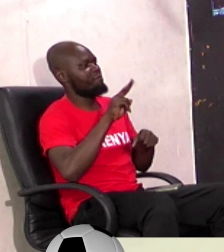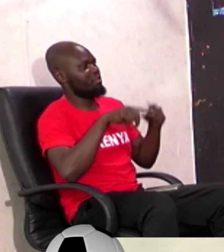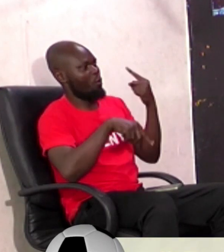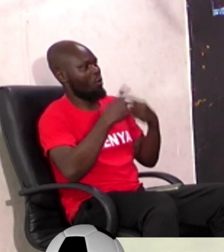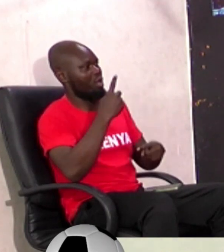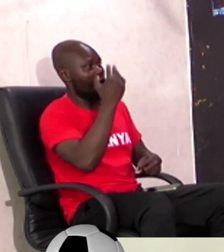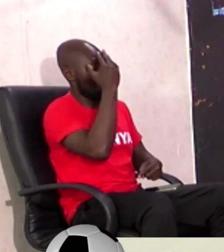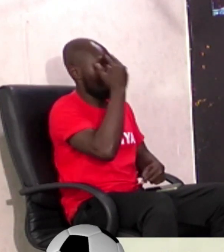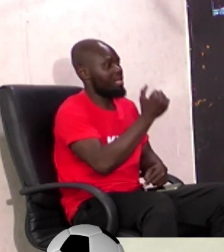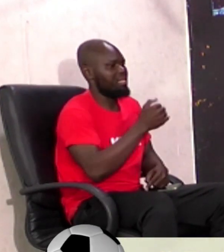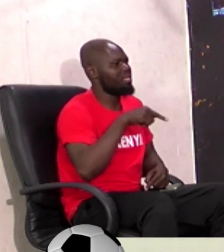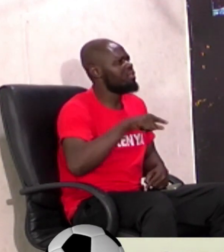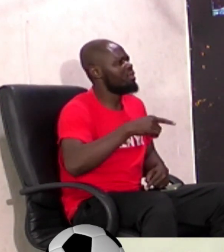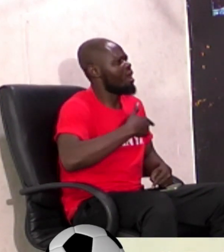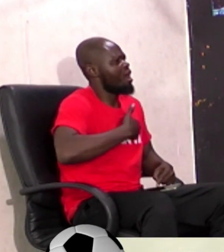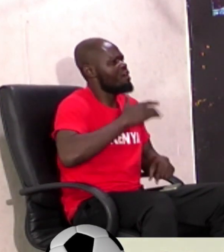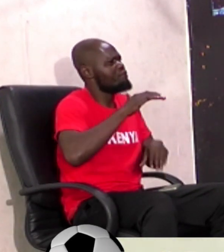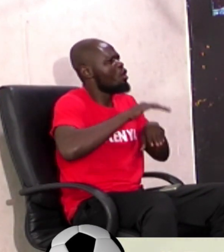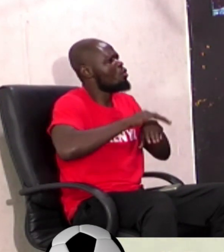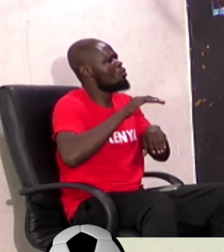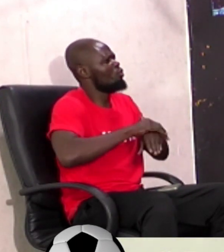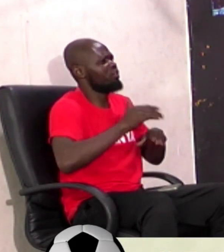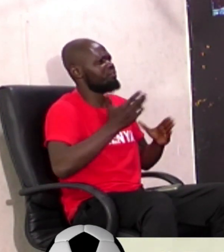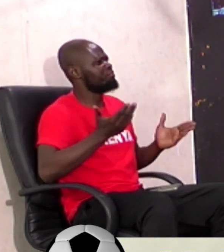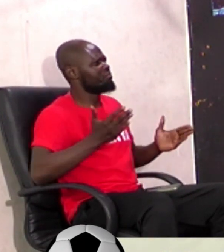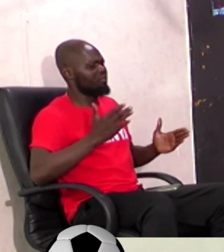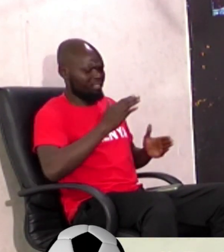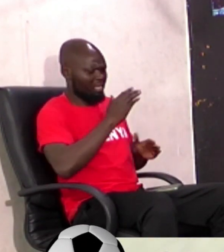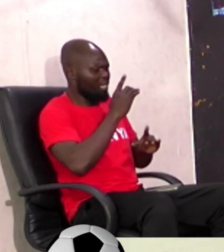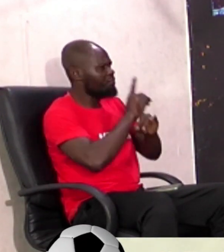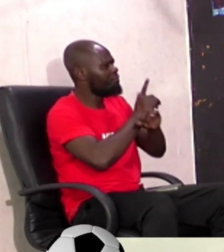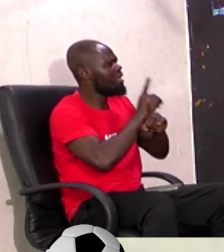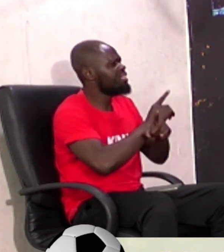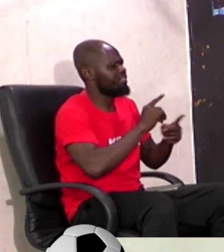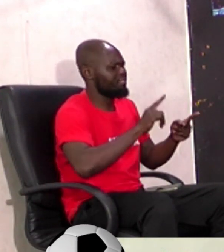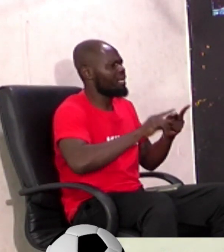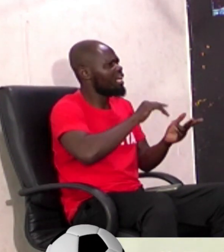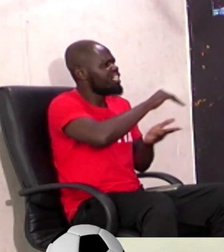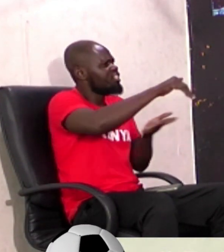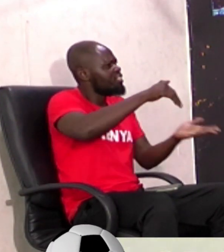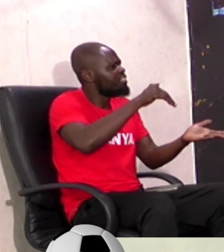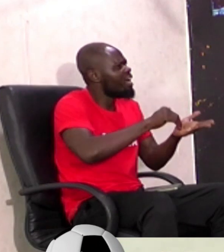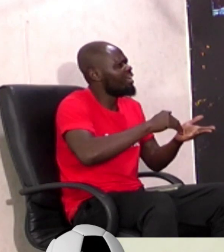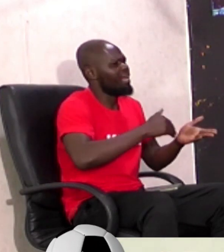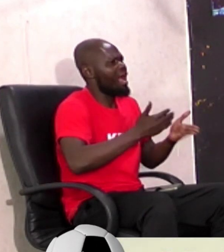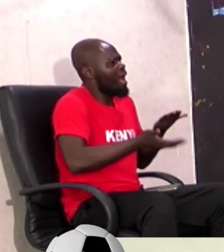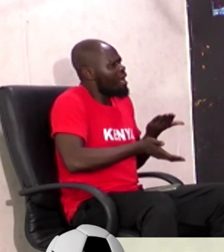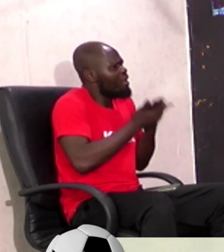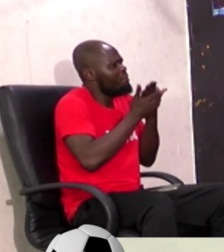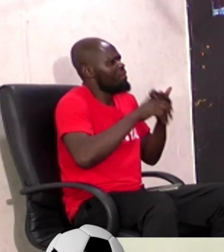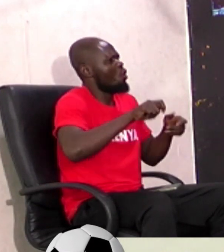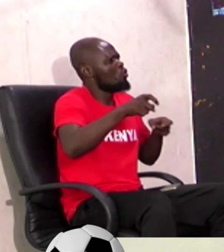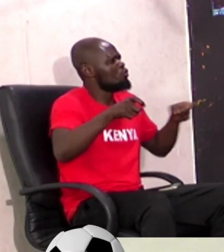play against Aston Villa, when Aston Villa are at home, Aston Villa will get at least a goal. Okay.